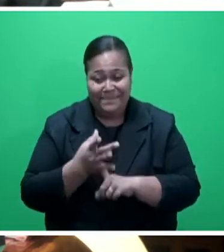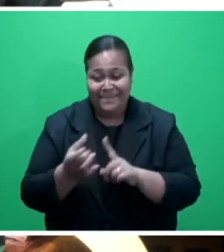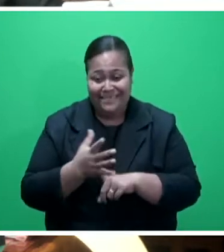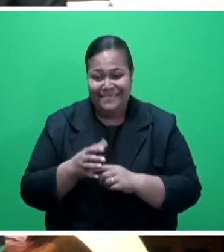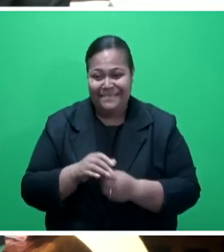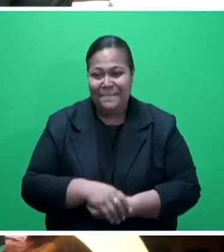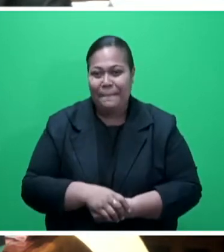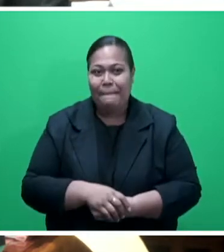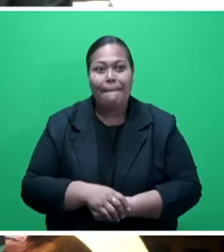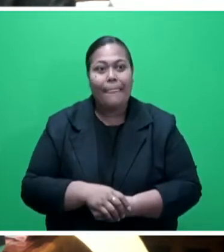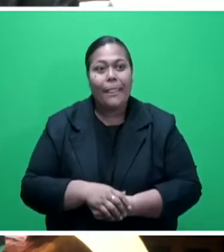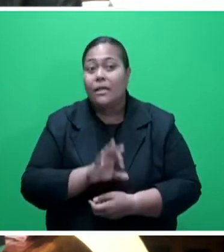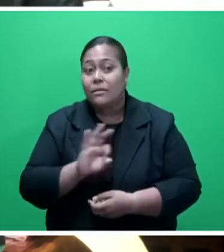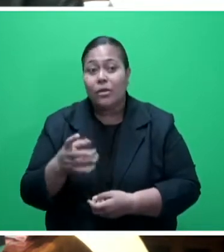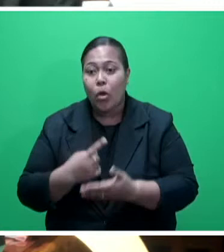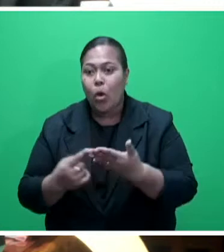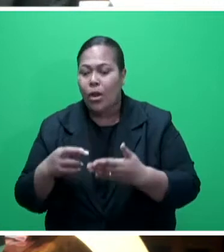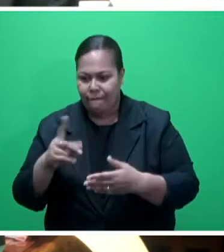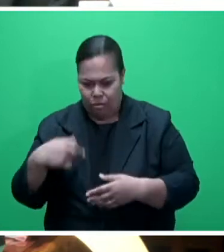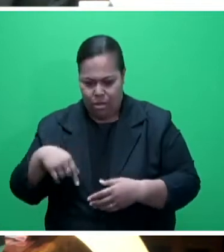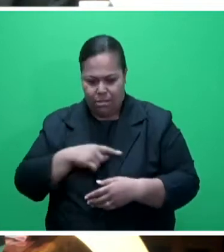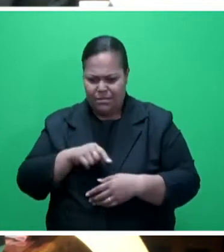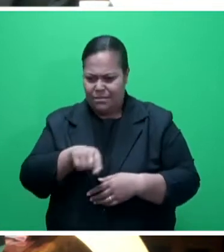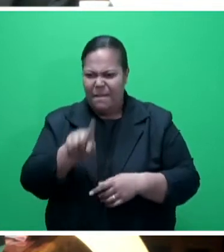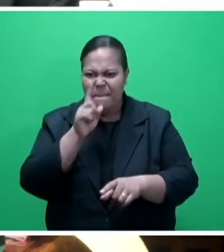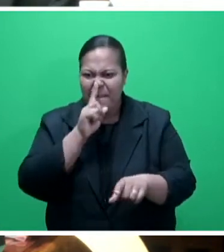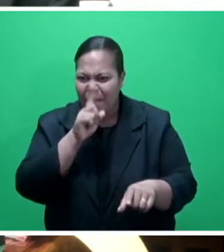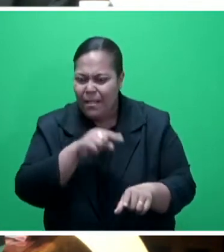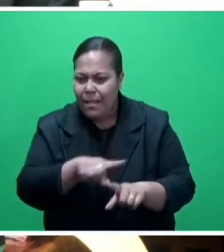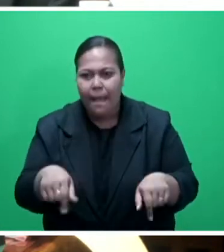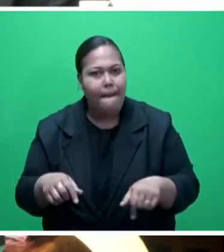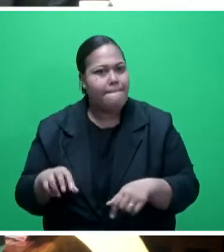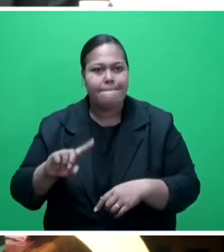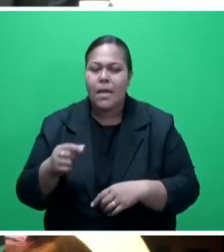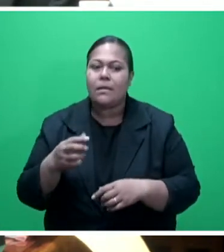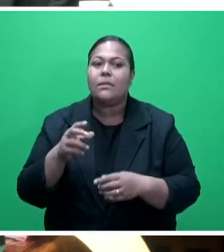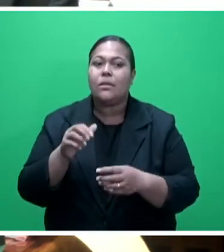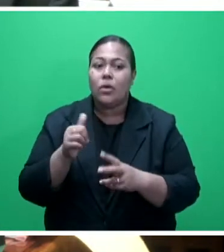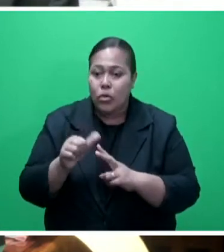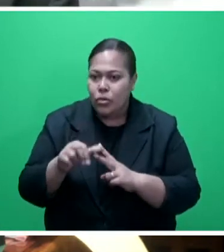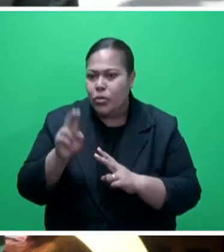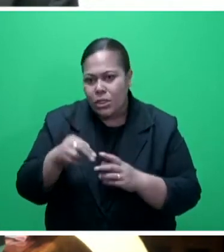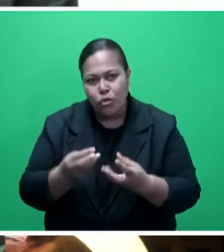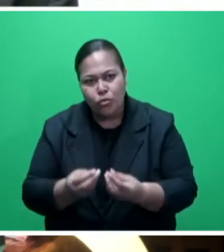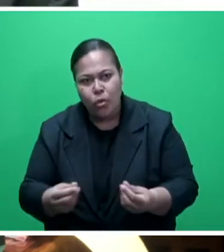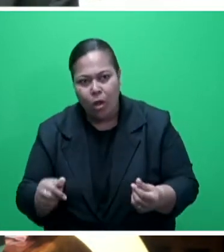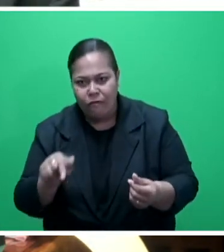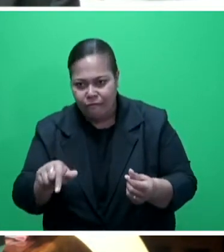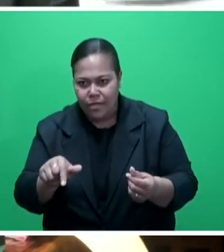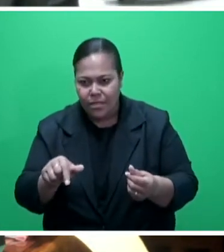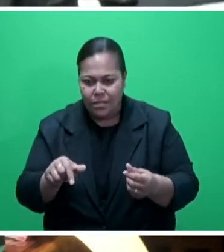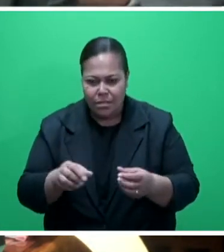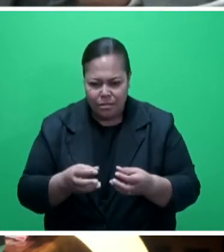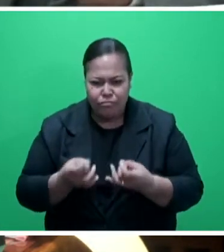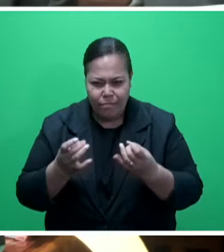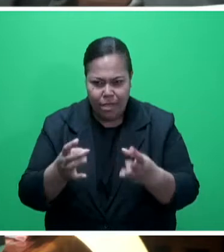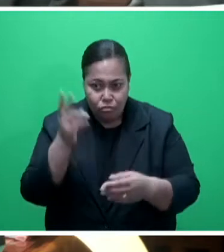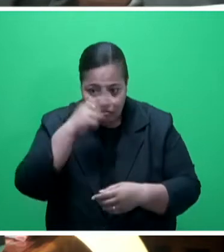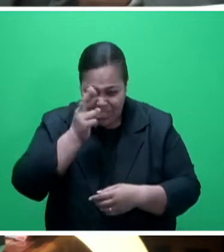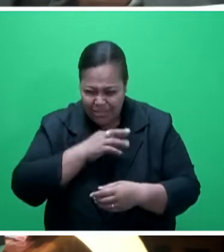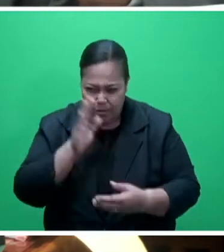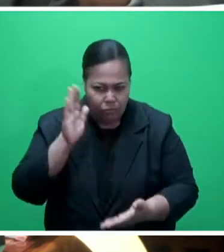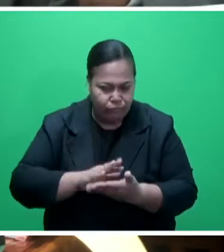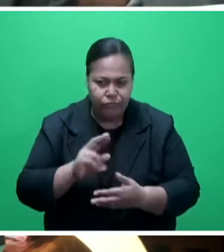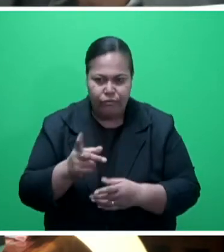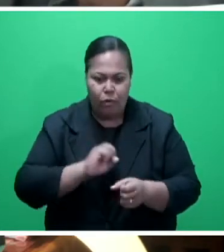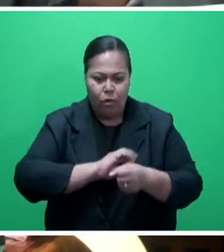the wellness of our people, but of course in terms of mitigating the risks of COVID-19 as well. Mr. Speaker,